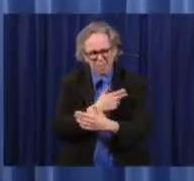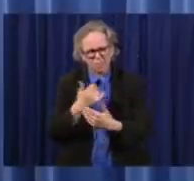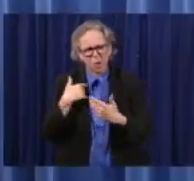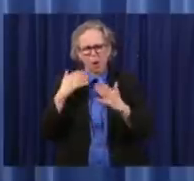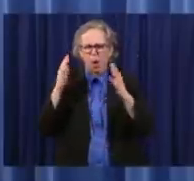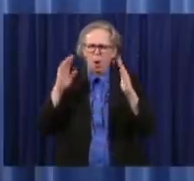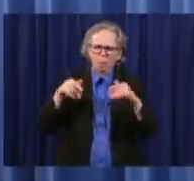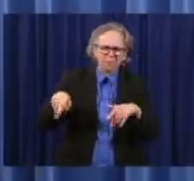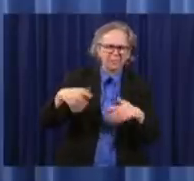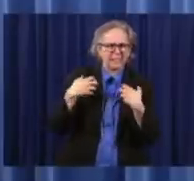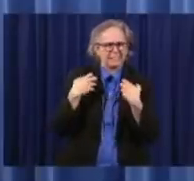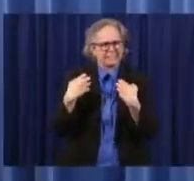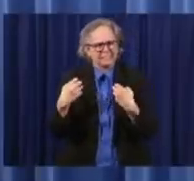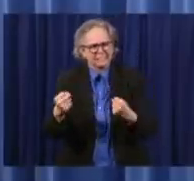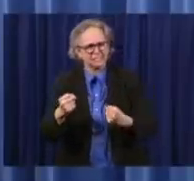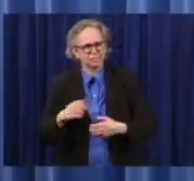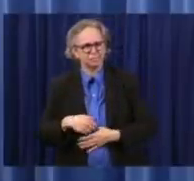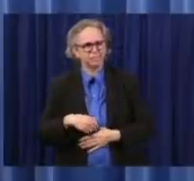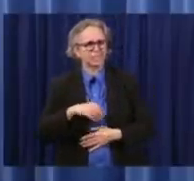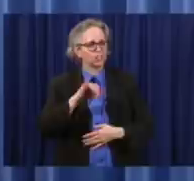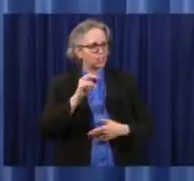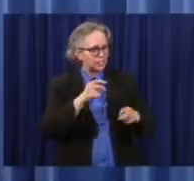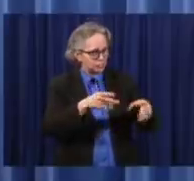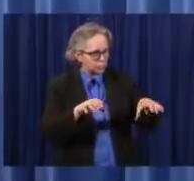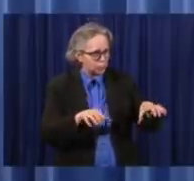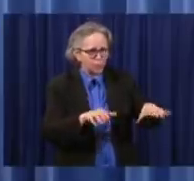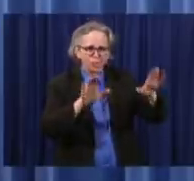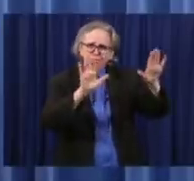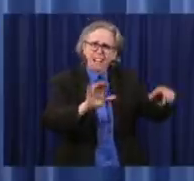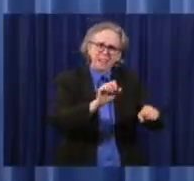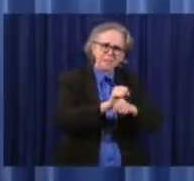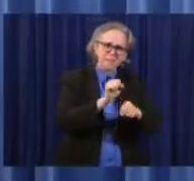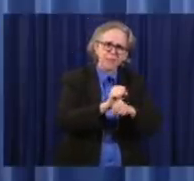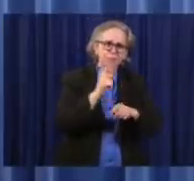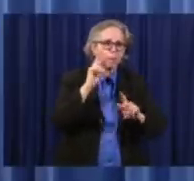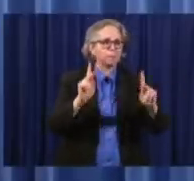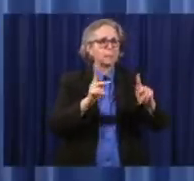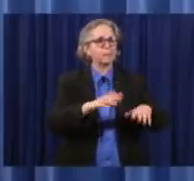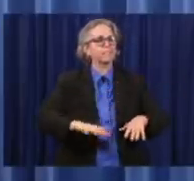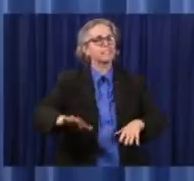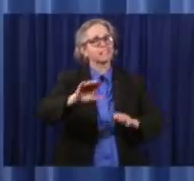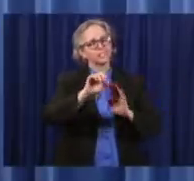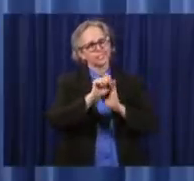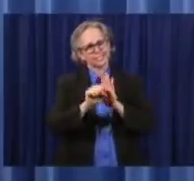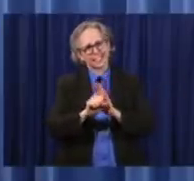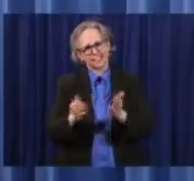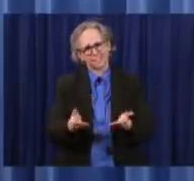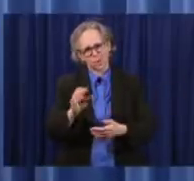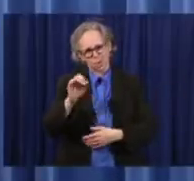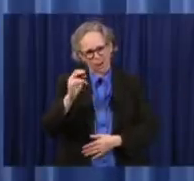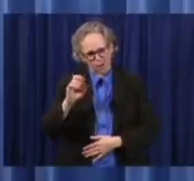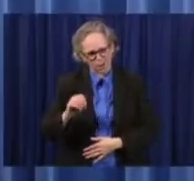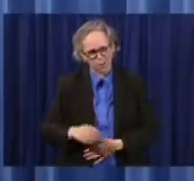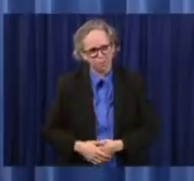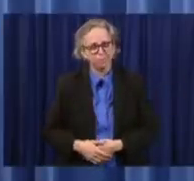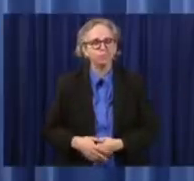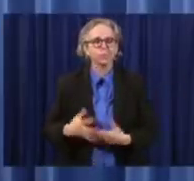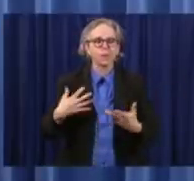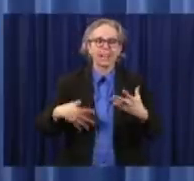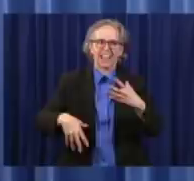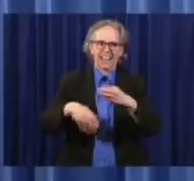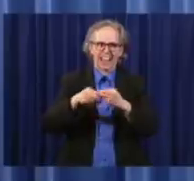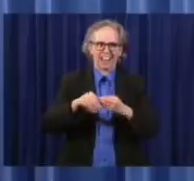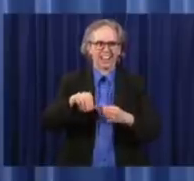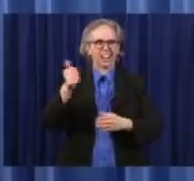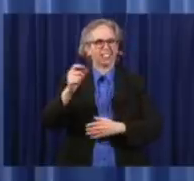and Jason is doing a great job for the people of the state of Ohio. Also want to give a shout out to another Xavier grad,